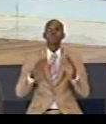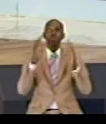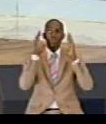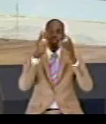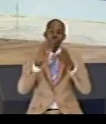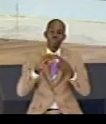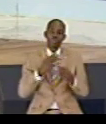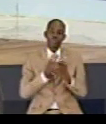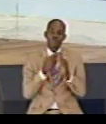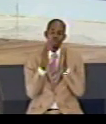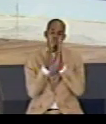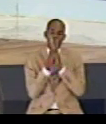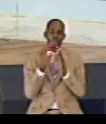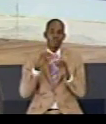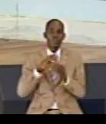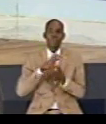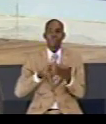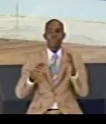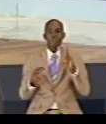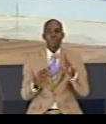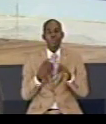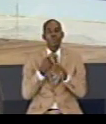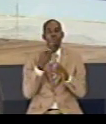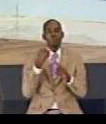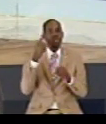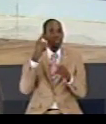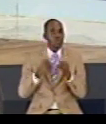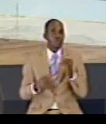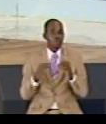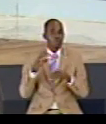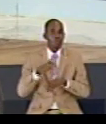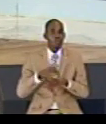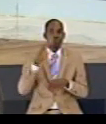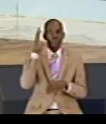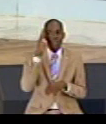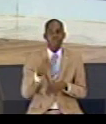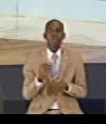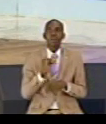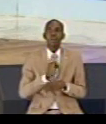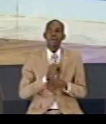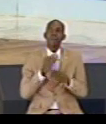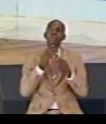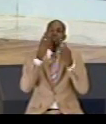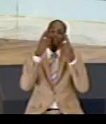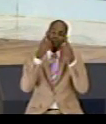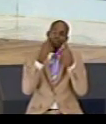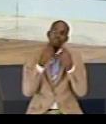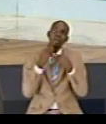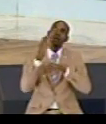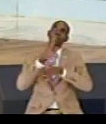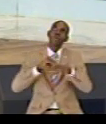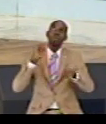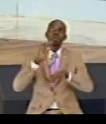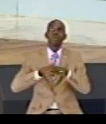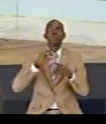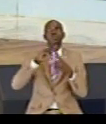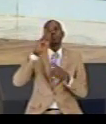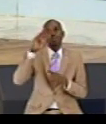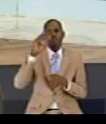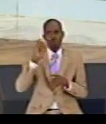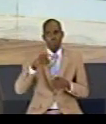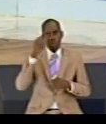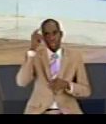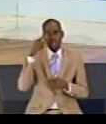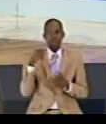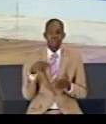it says, from the end of the earth will I cry unto thee. Understanding that this is a king, understanding